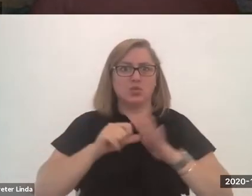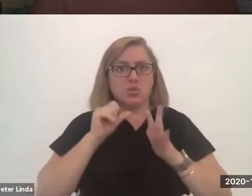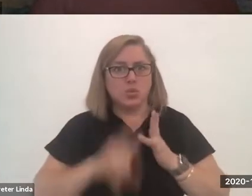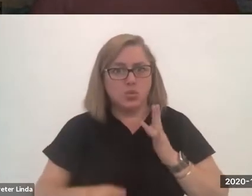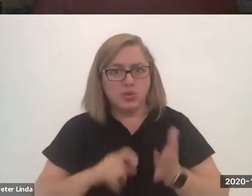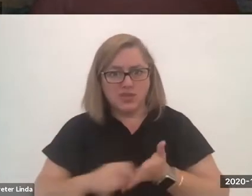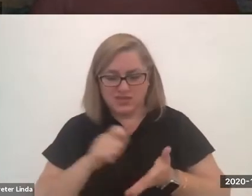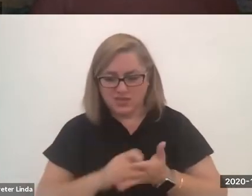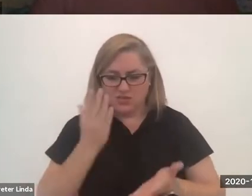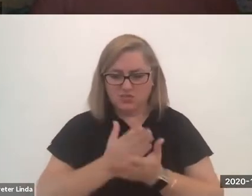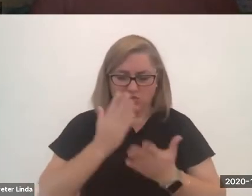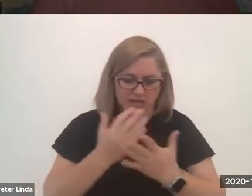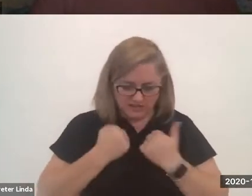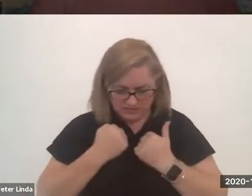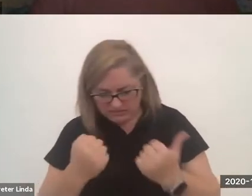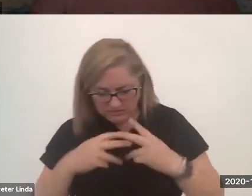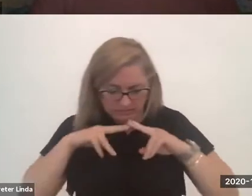so insular and introspective.